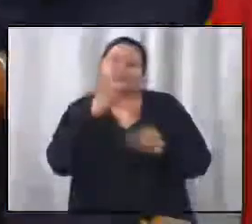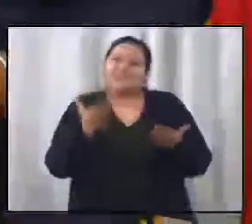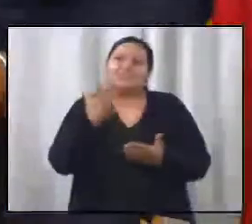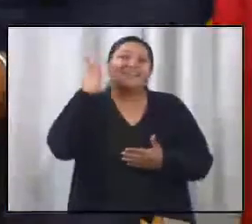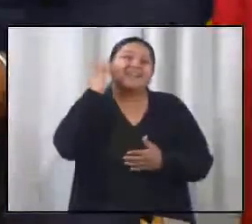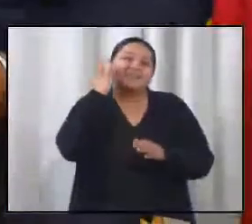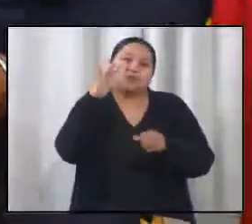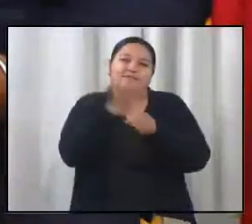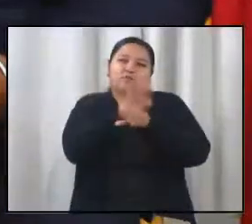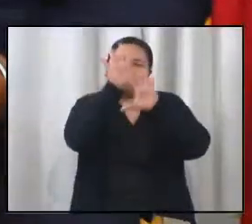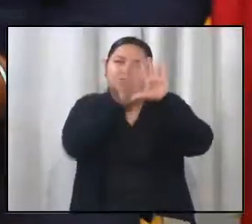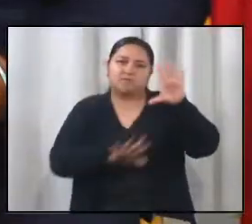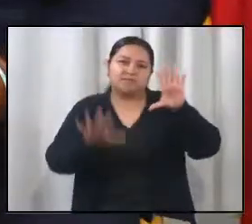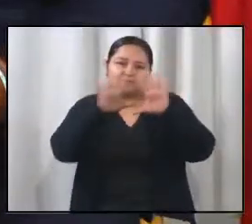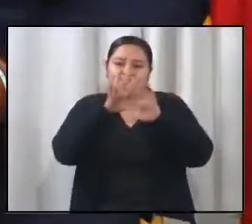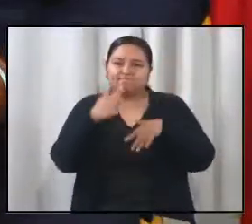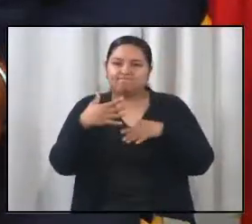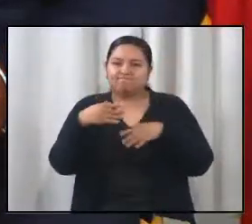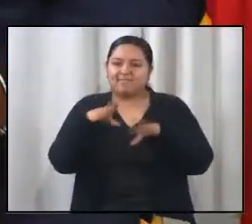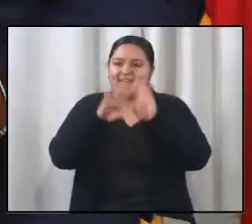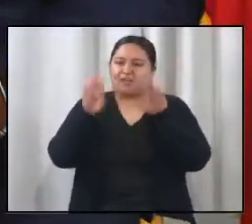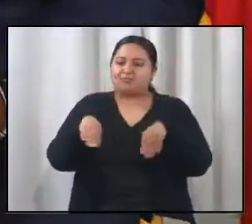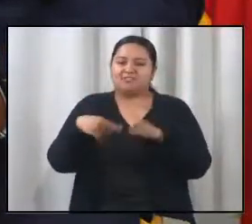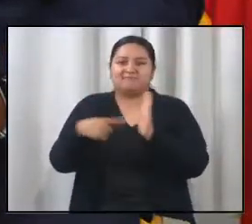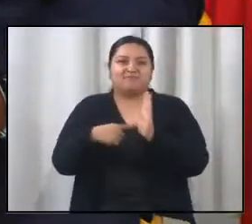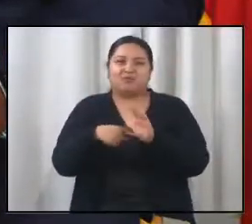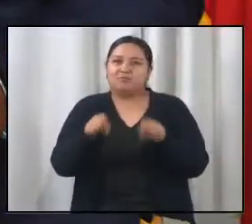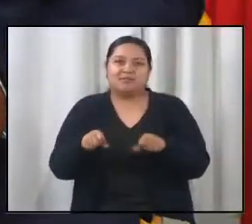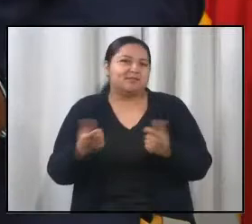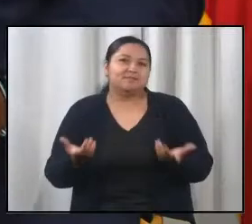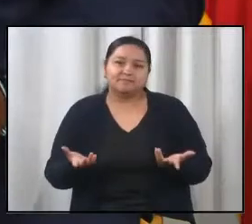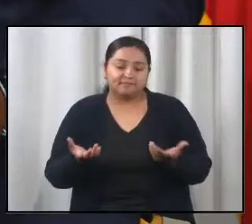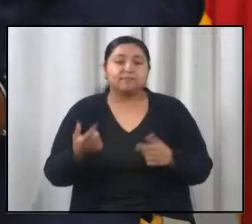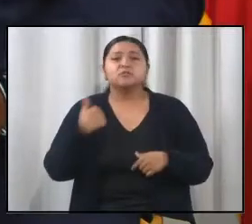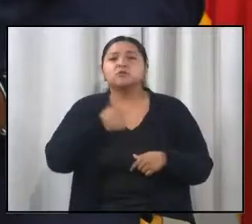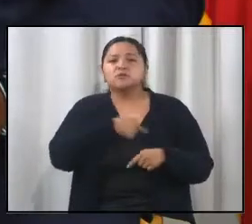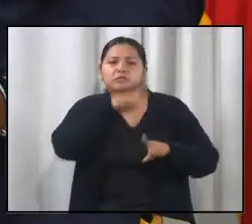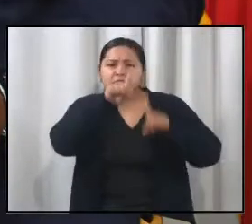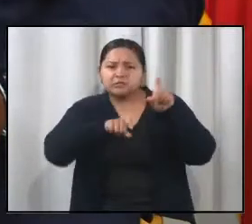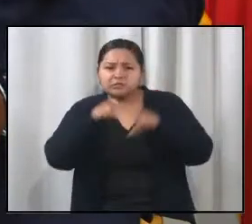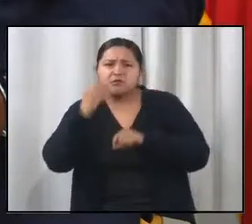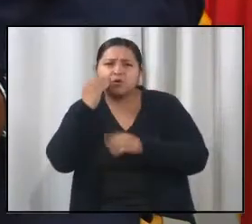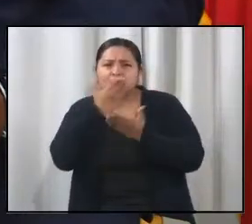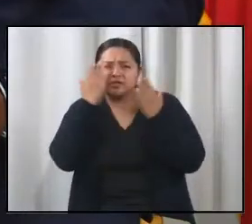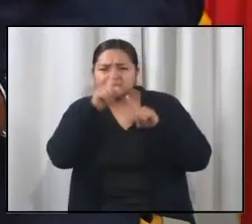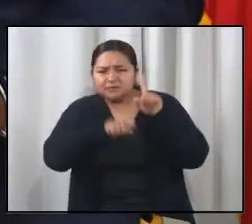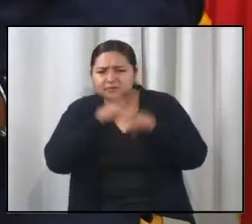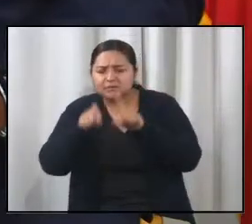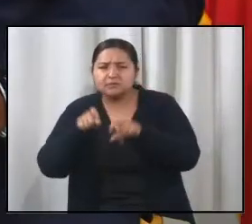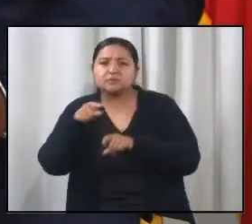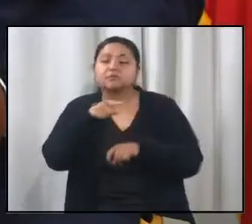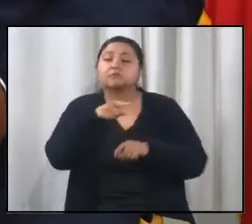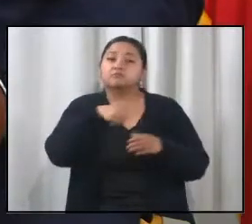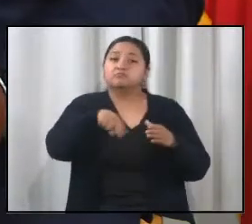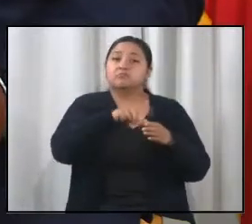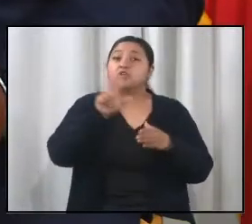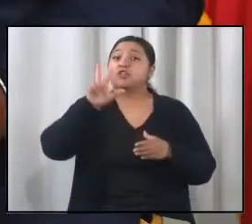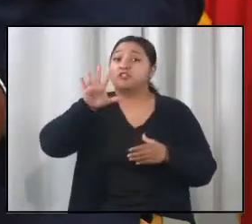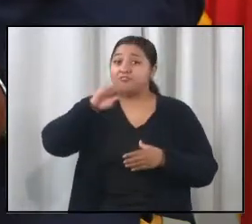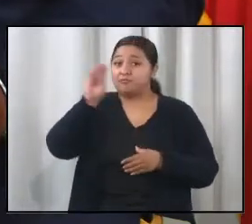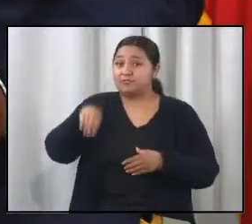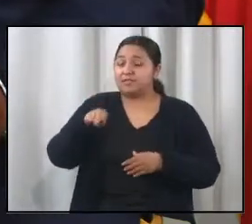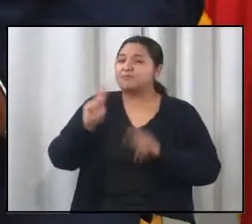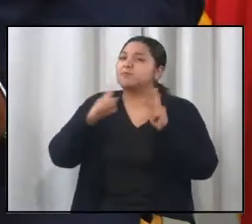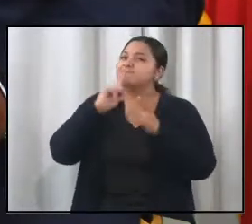region. When asked people during the count what led to their homelessness, 35% of people said it's due to financial